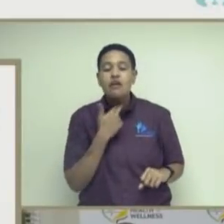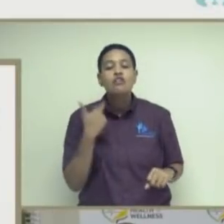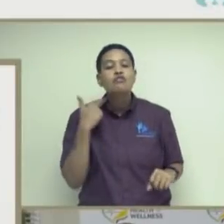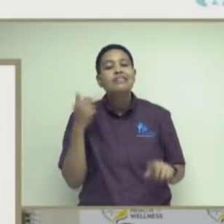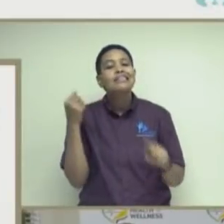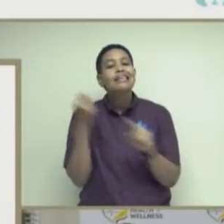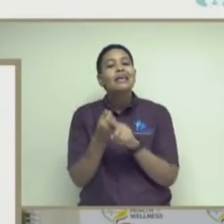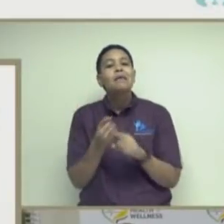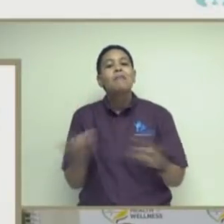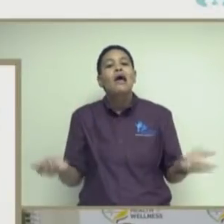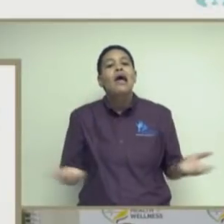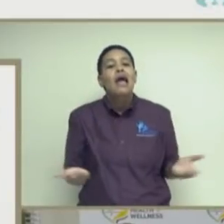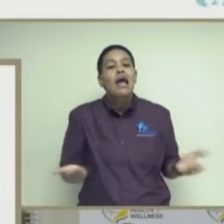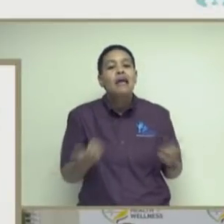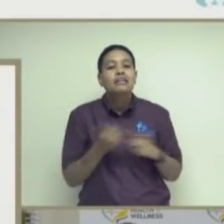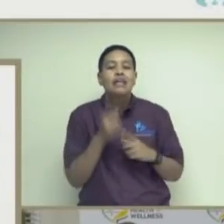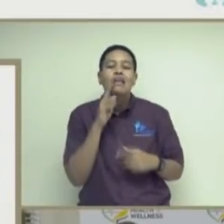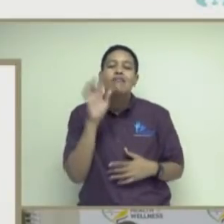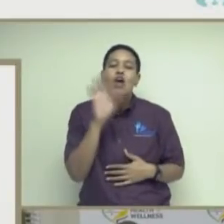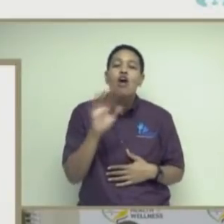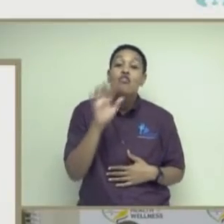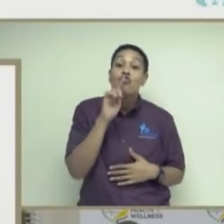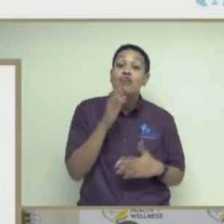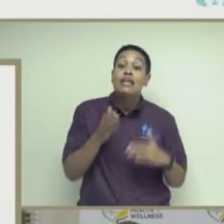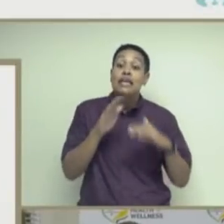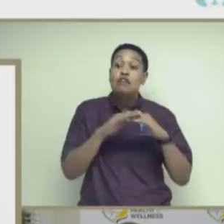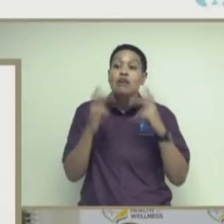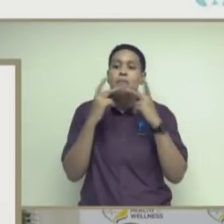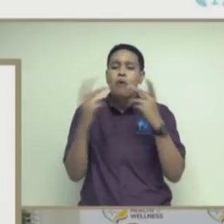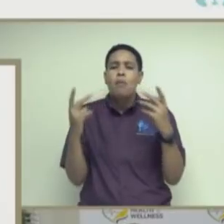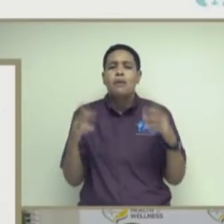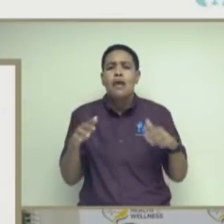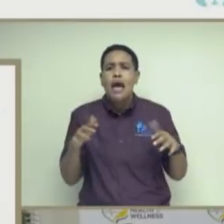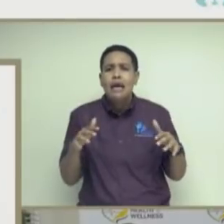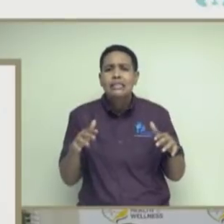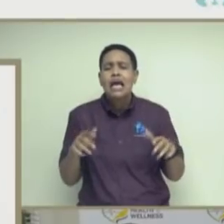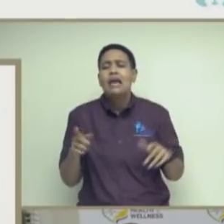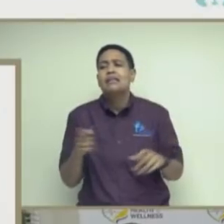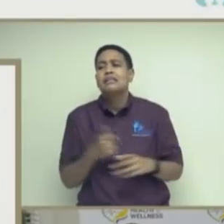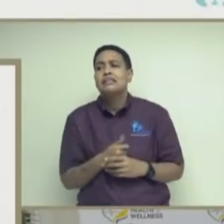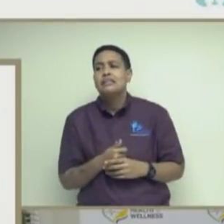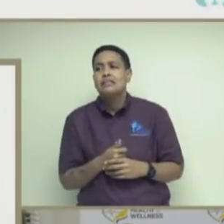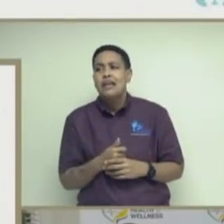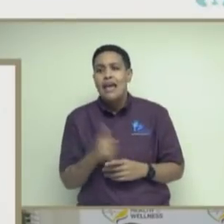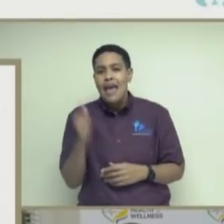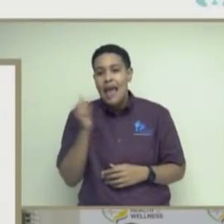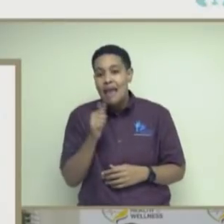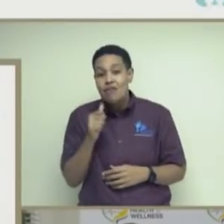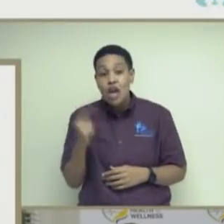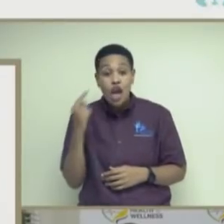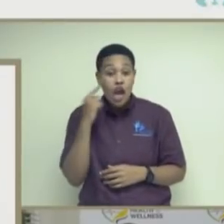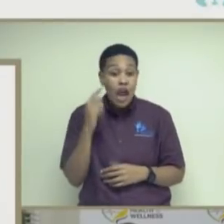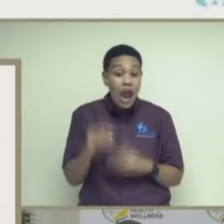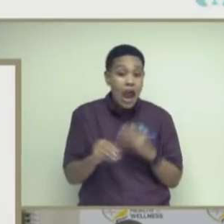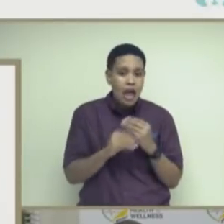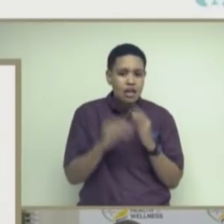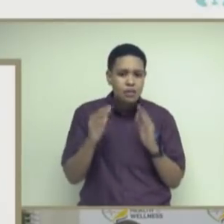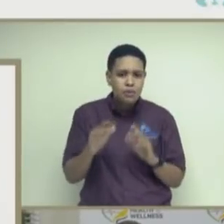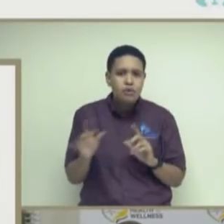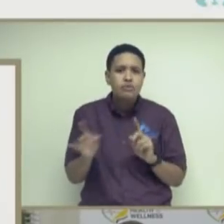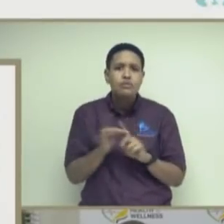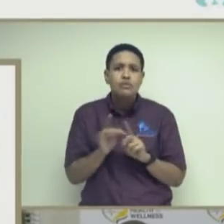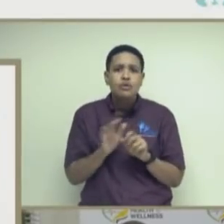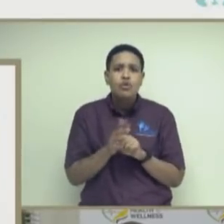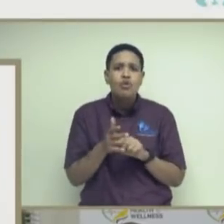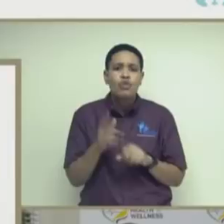impact here is around the increase in public anxiety. Every day you hear of an additional case, there's